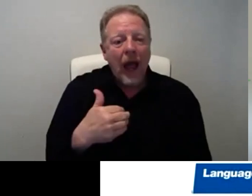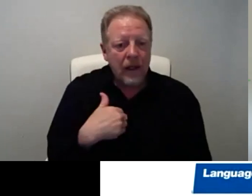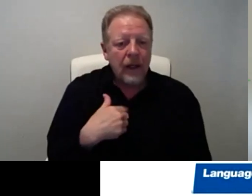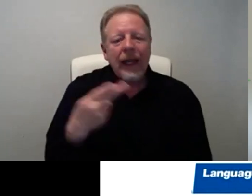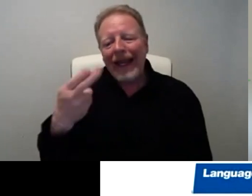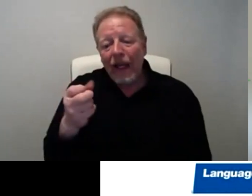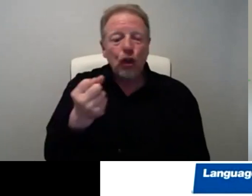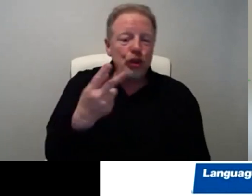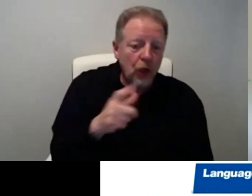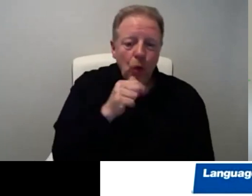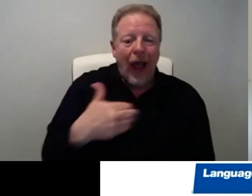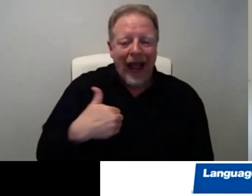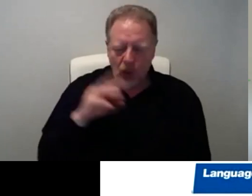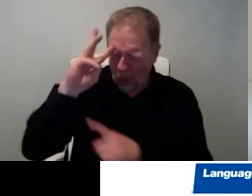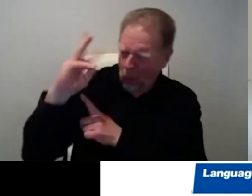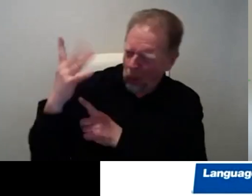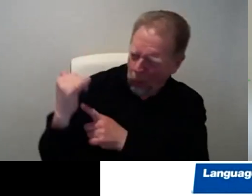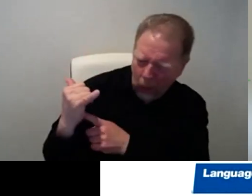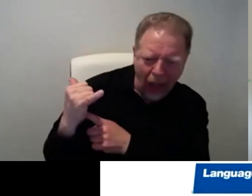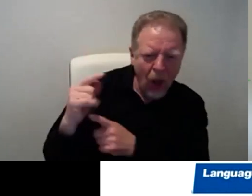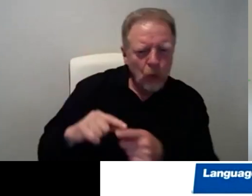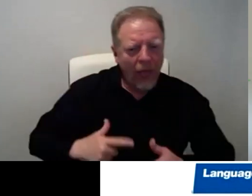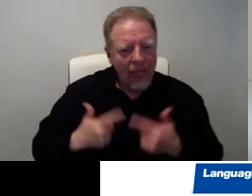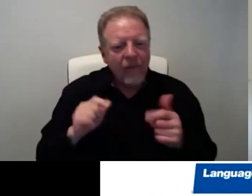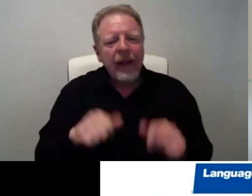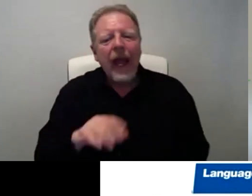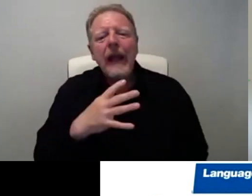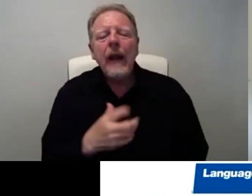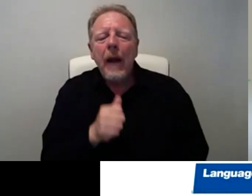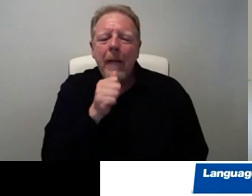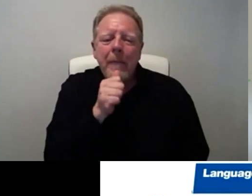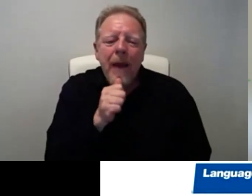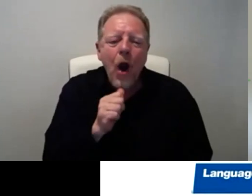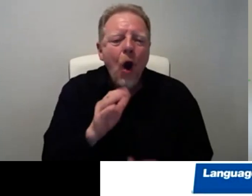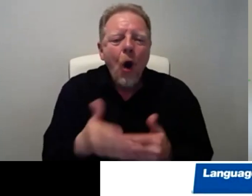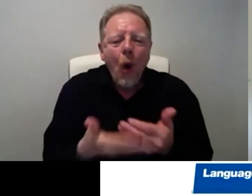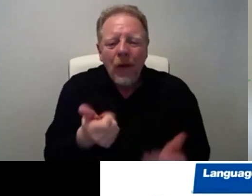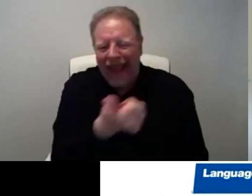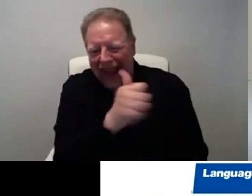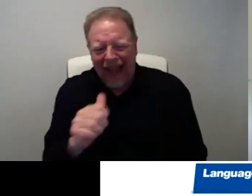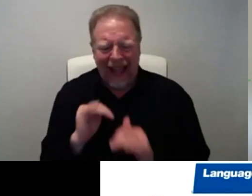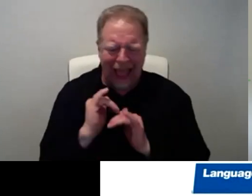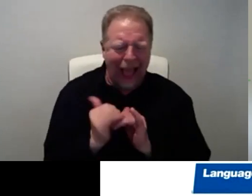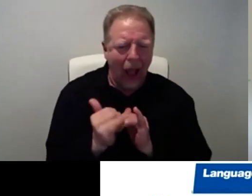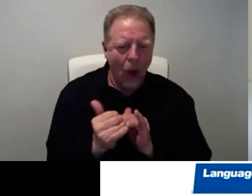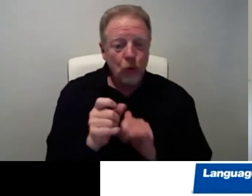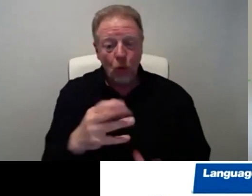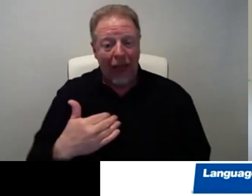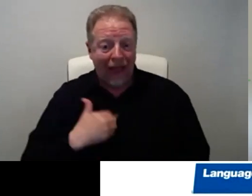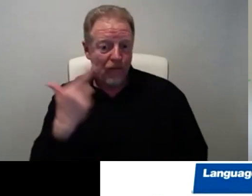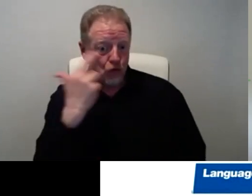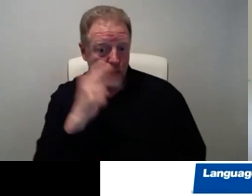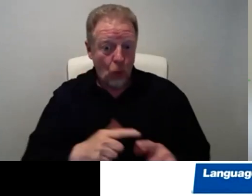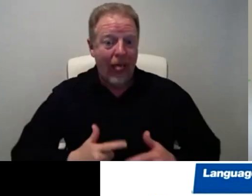He or she who has a why to live can bear almost any how, right? So if you have a reason to